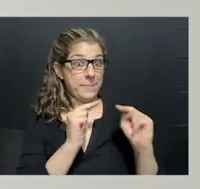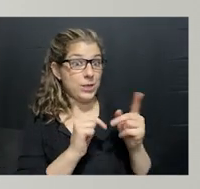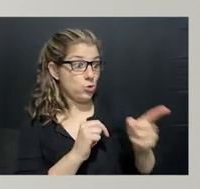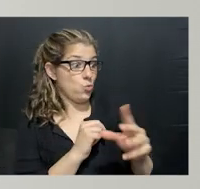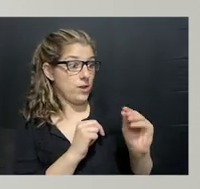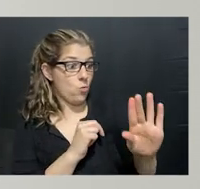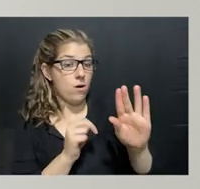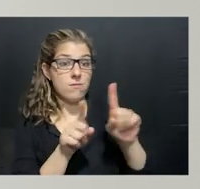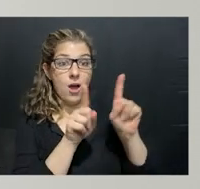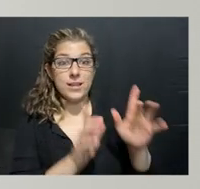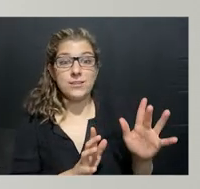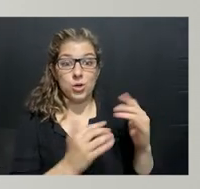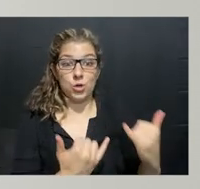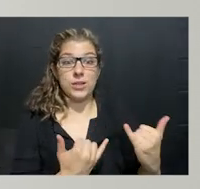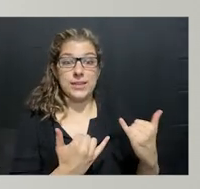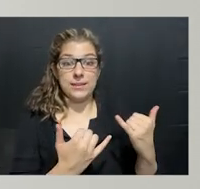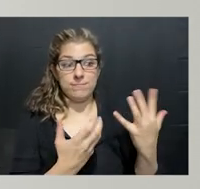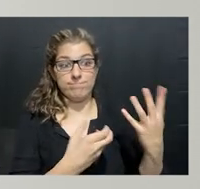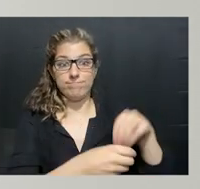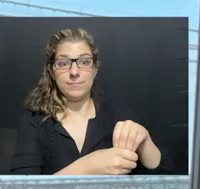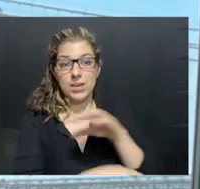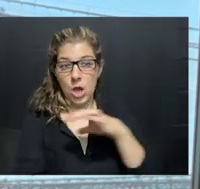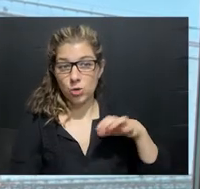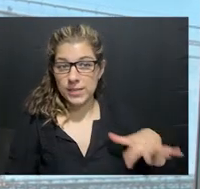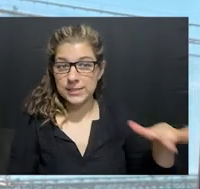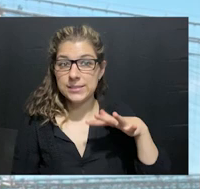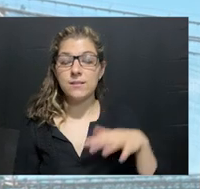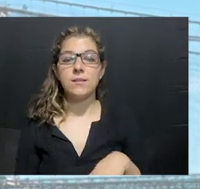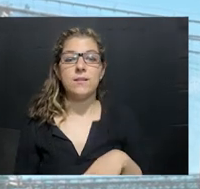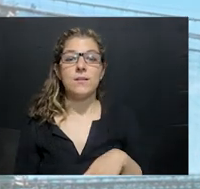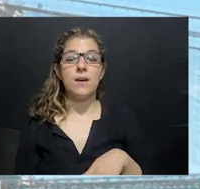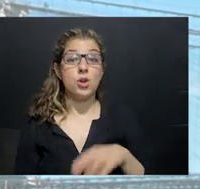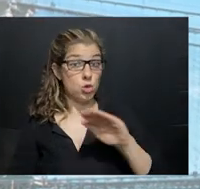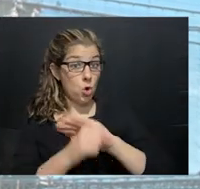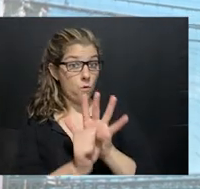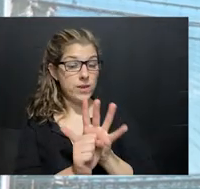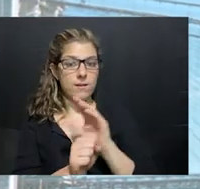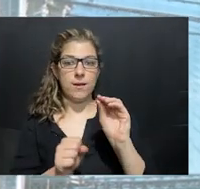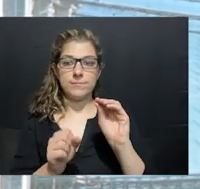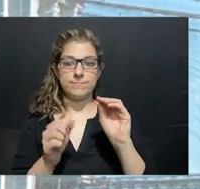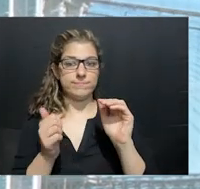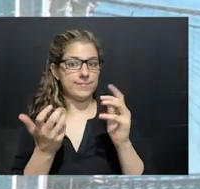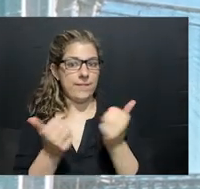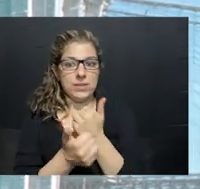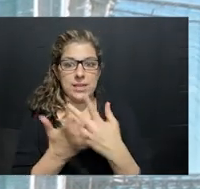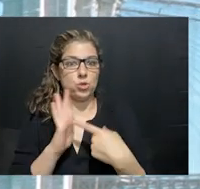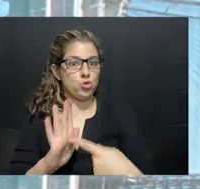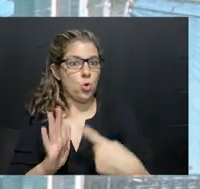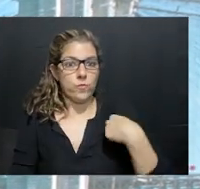your colleagues are currently engaged in. You know, I think that COVID and all it's exposed to